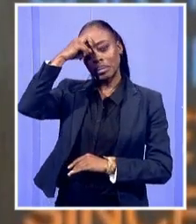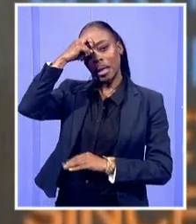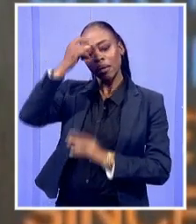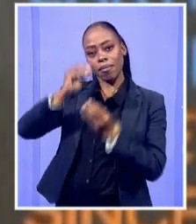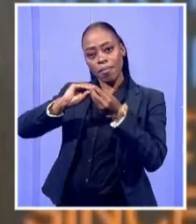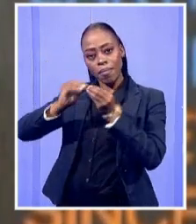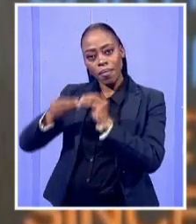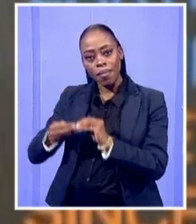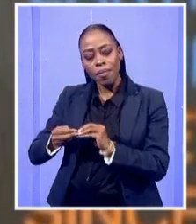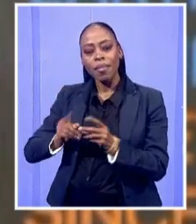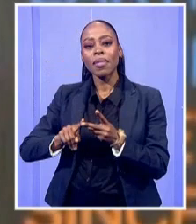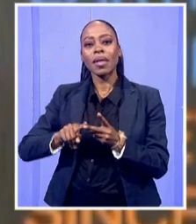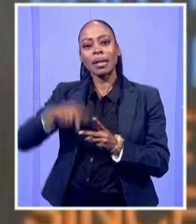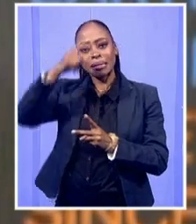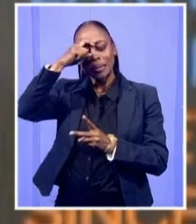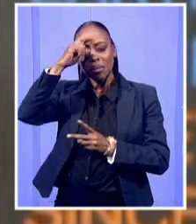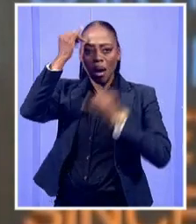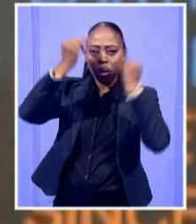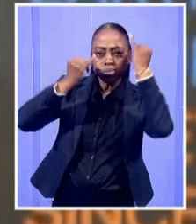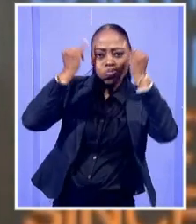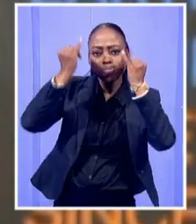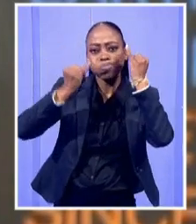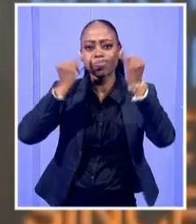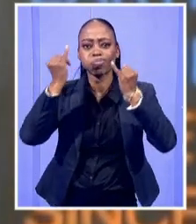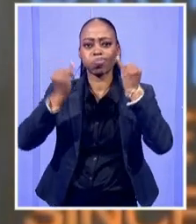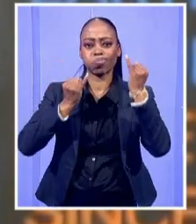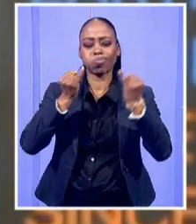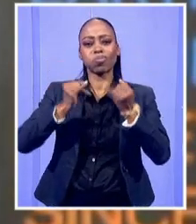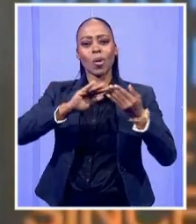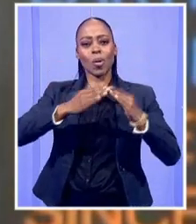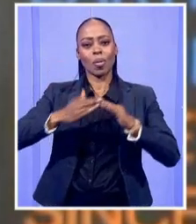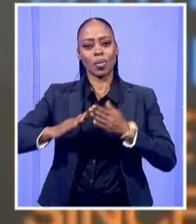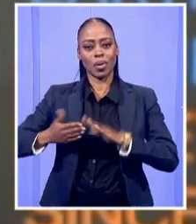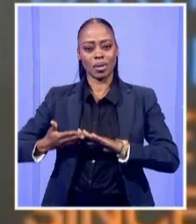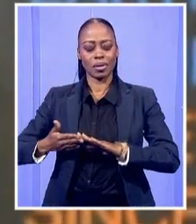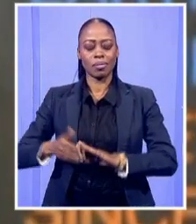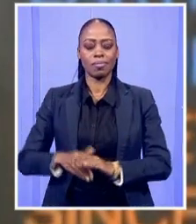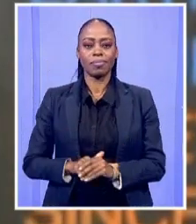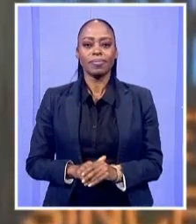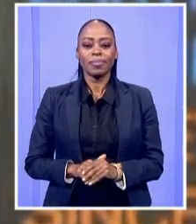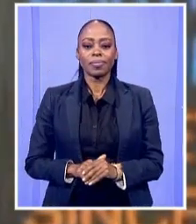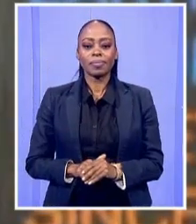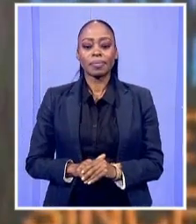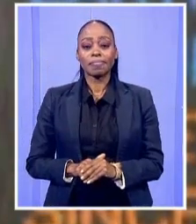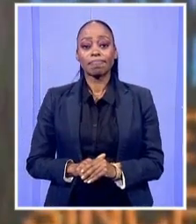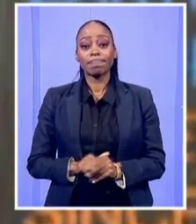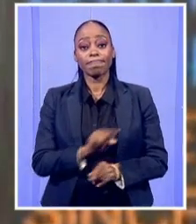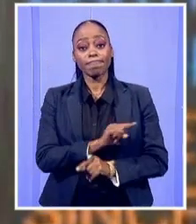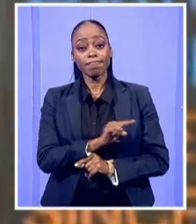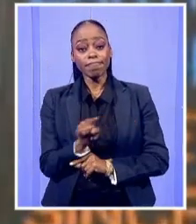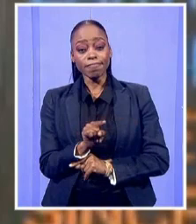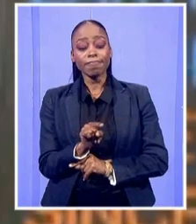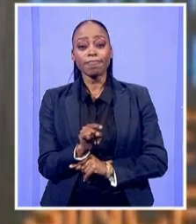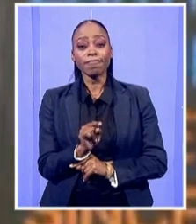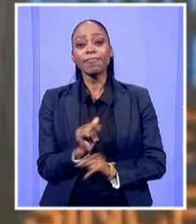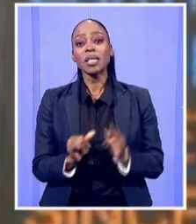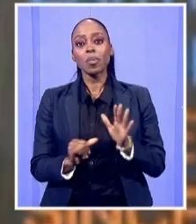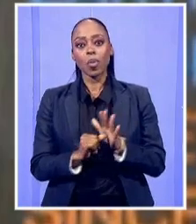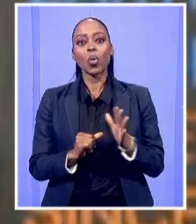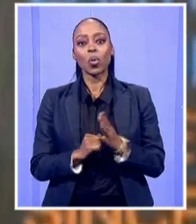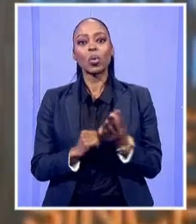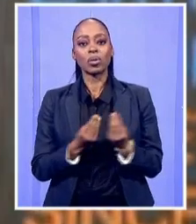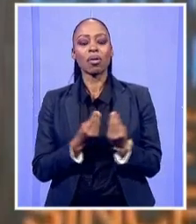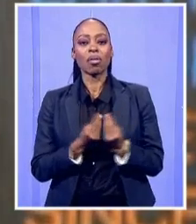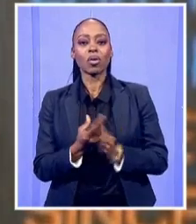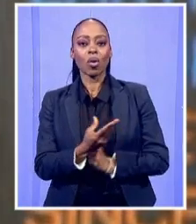also smart and innovative societies. These are the vital constituents of